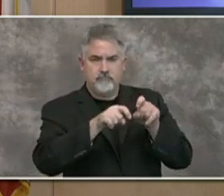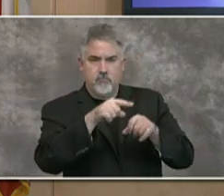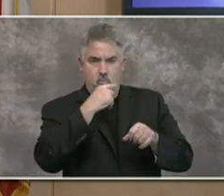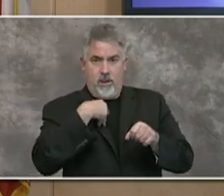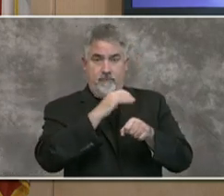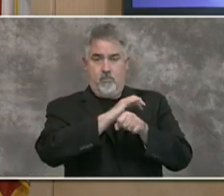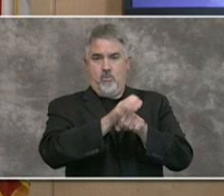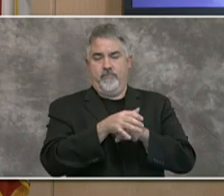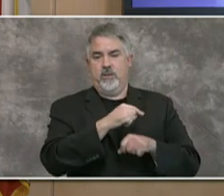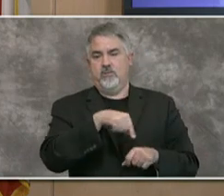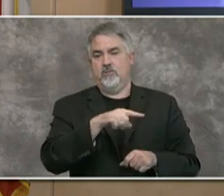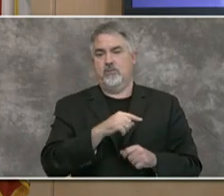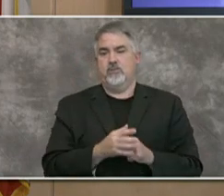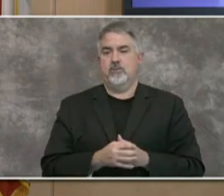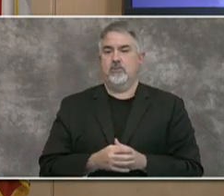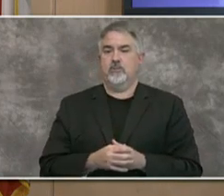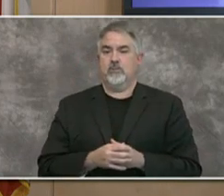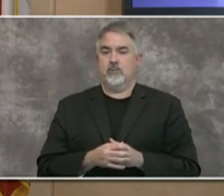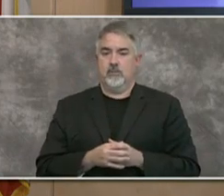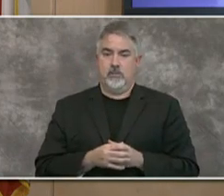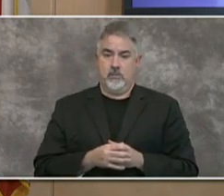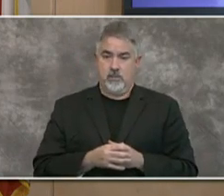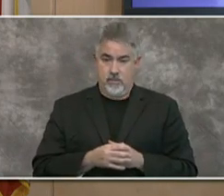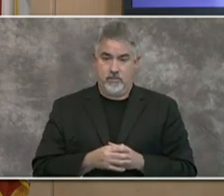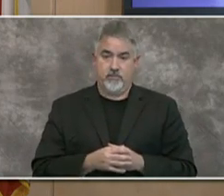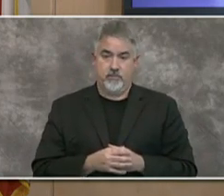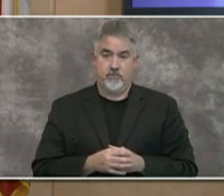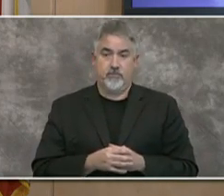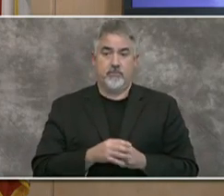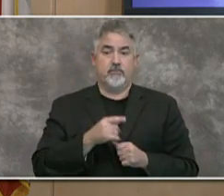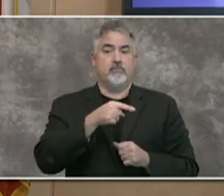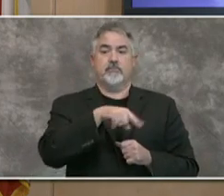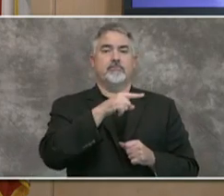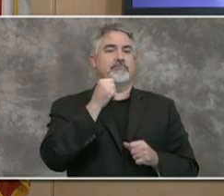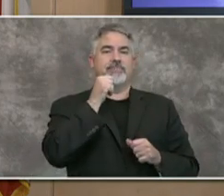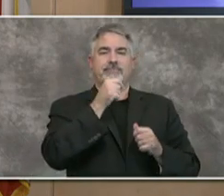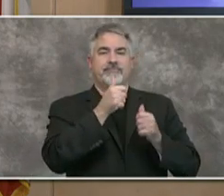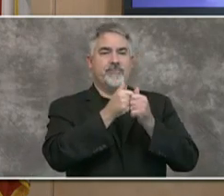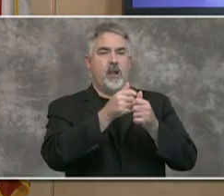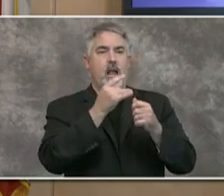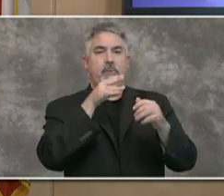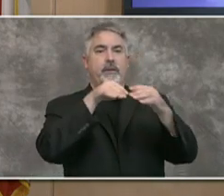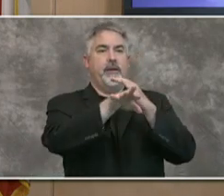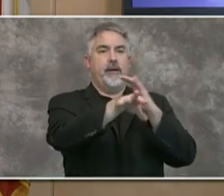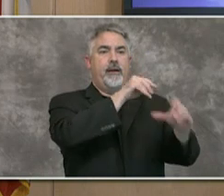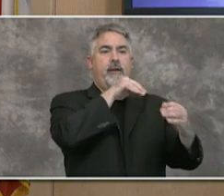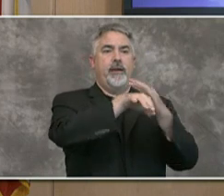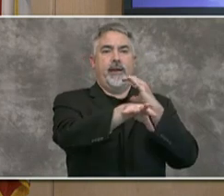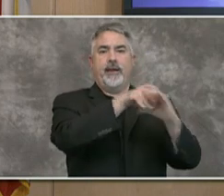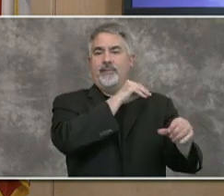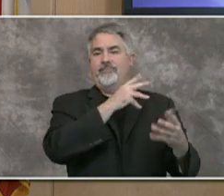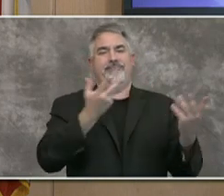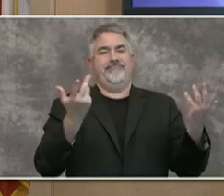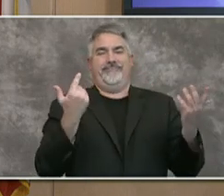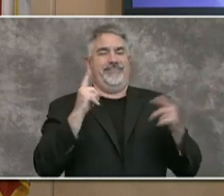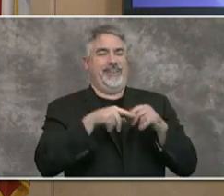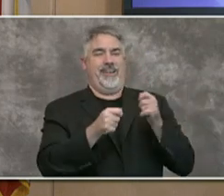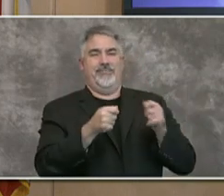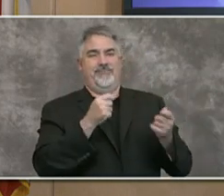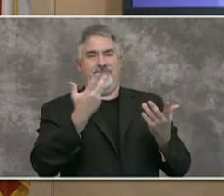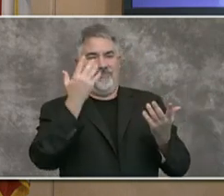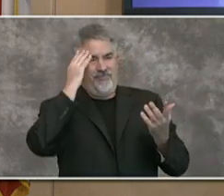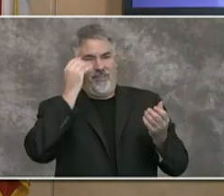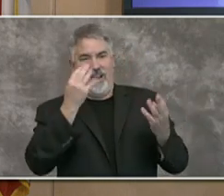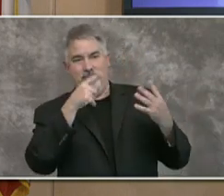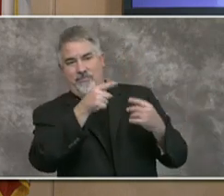COVID cases in the hospital really doesn't help us with our public health management. We do recognize that members